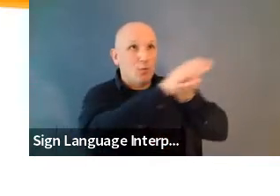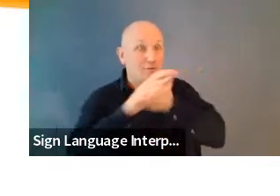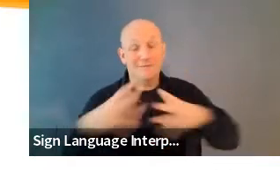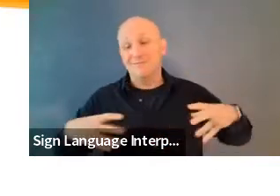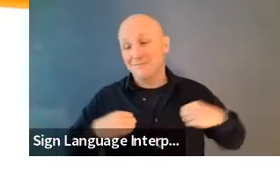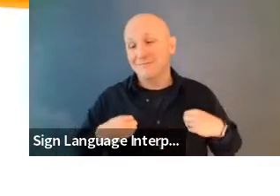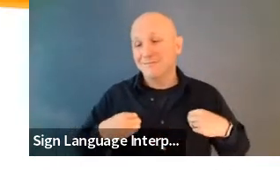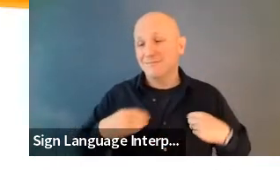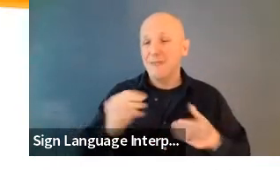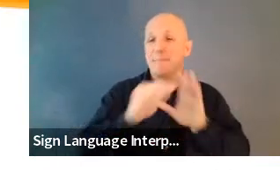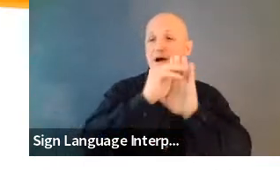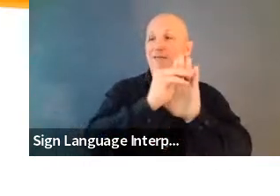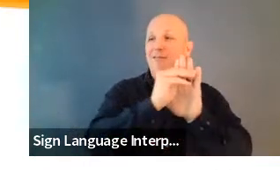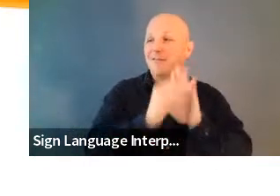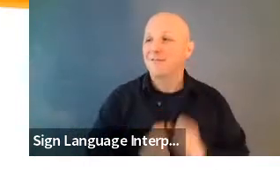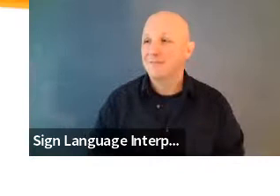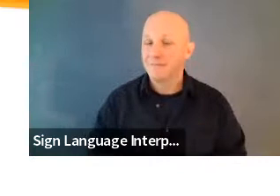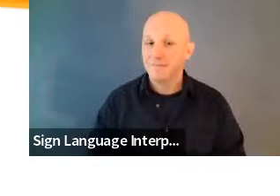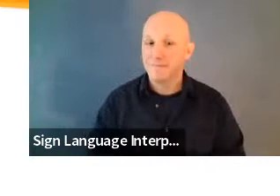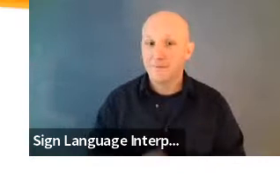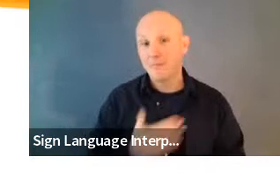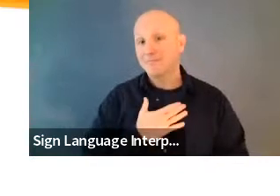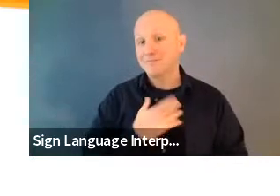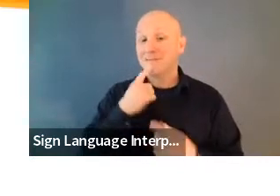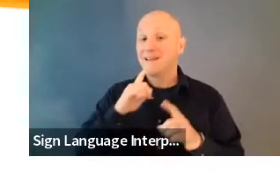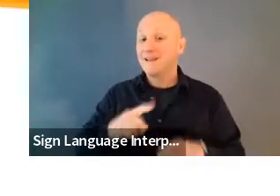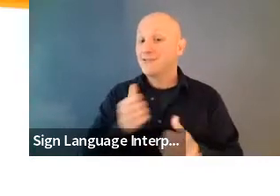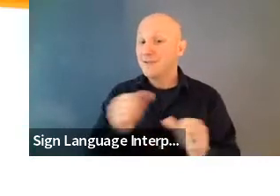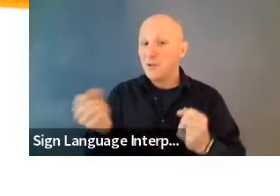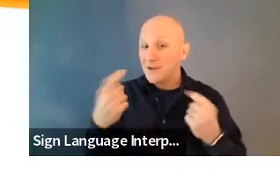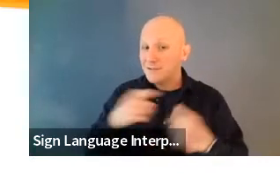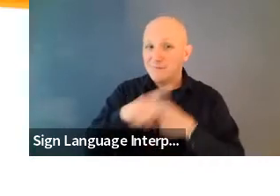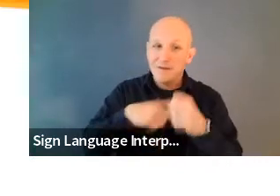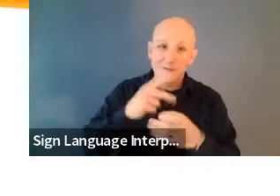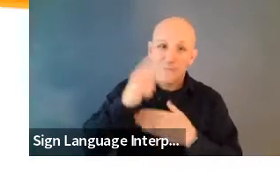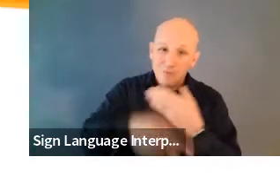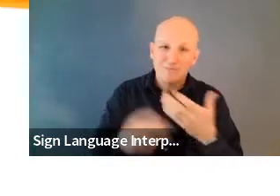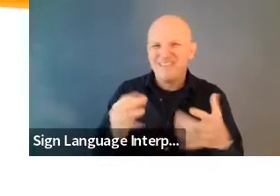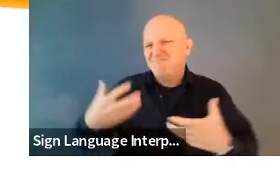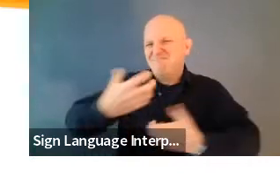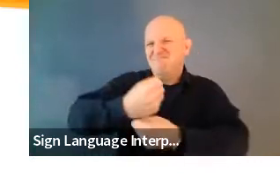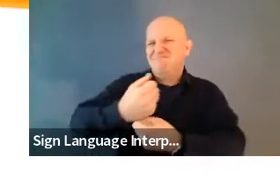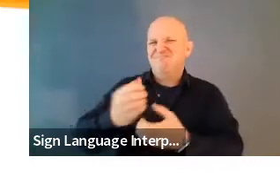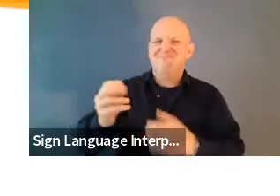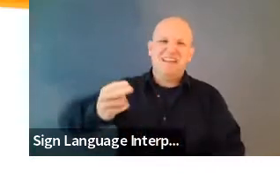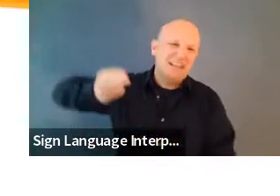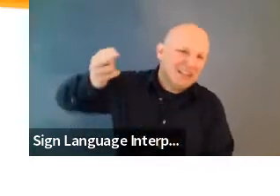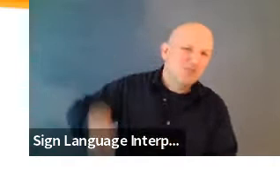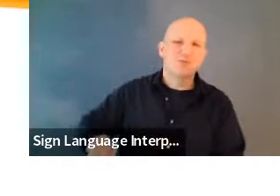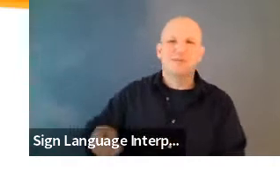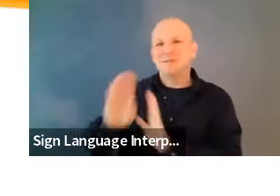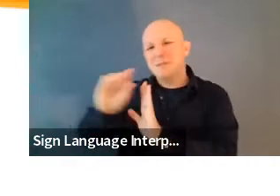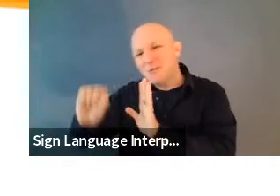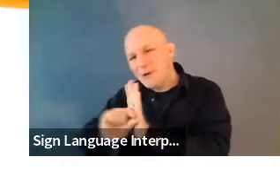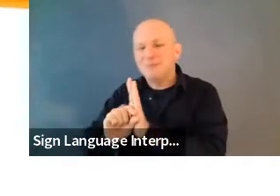I wanted to share with you all. I'm happy to answer questions about the program and stuff, but that's some of the context and just a little of